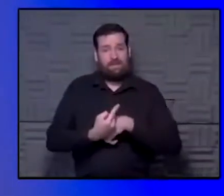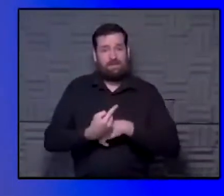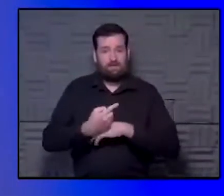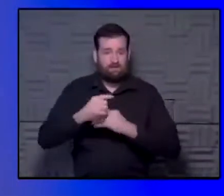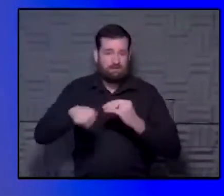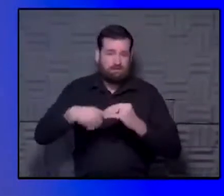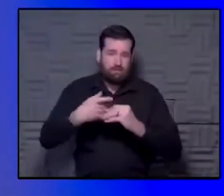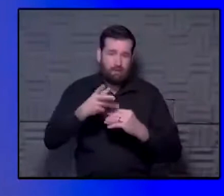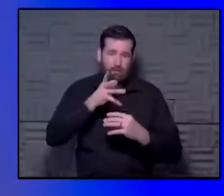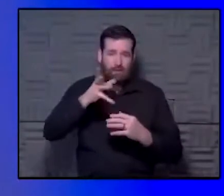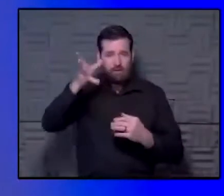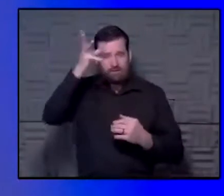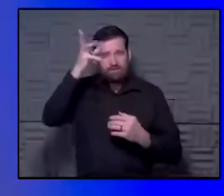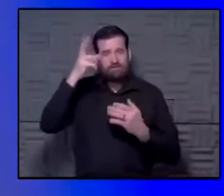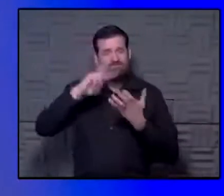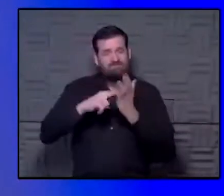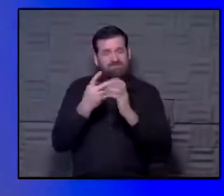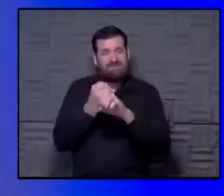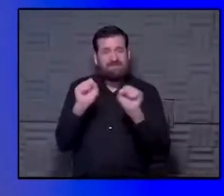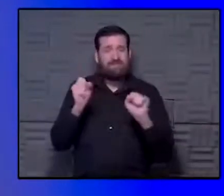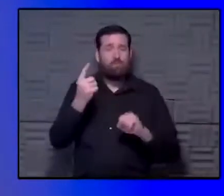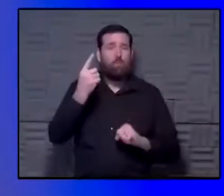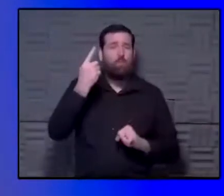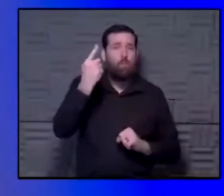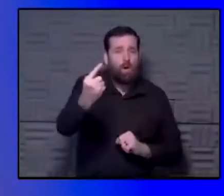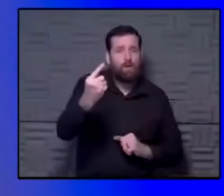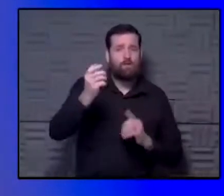parents saves just one person,